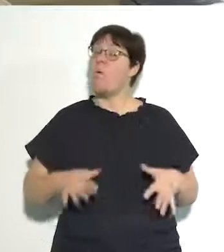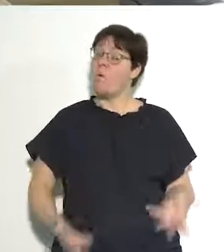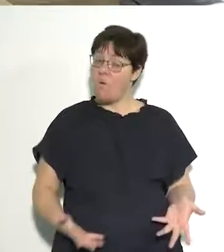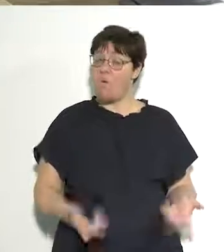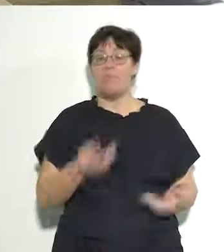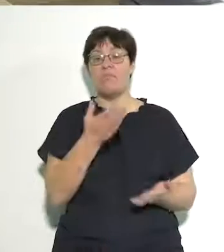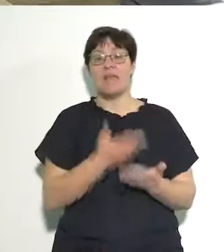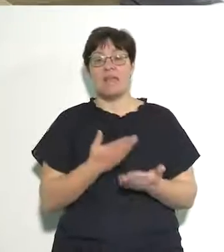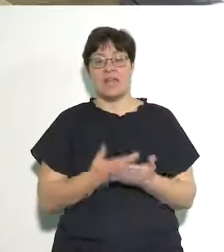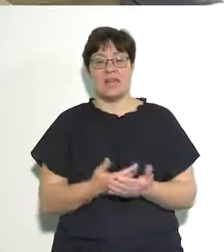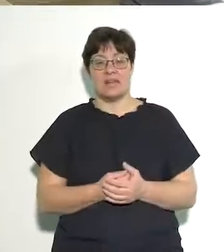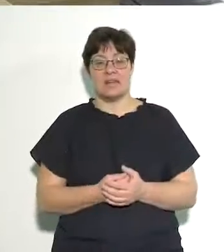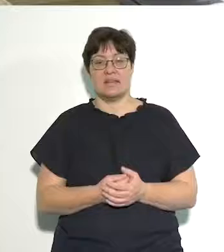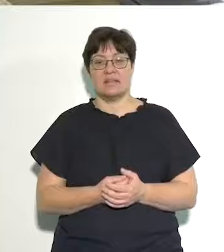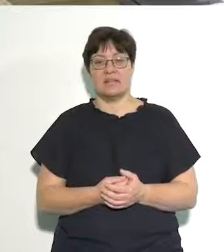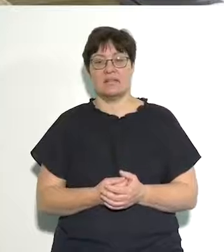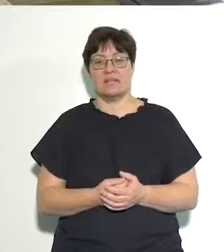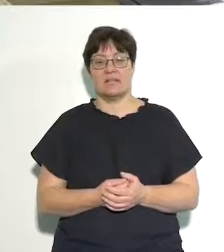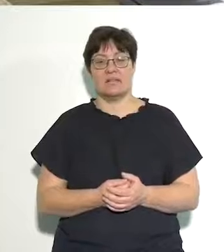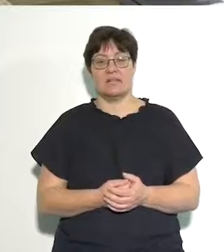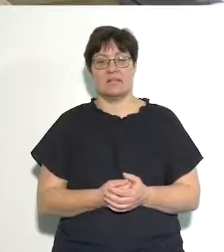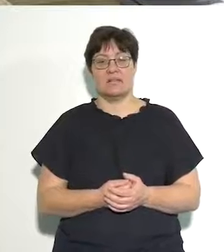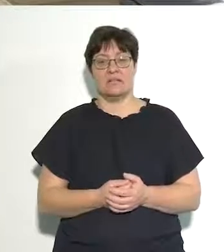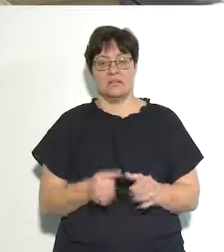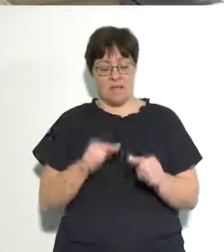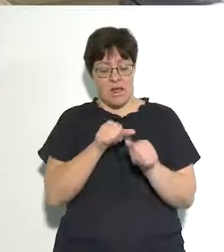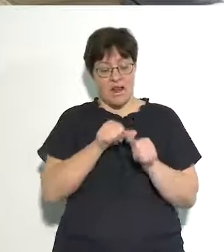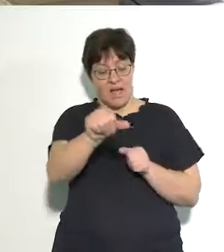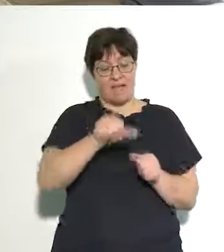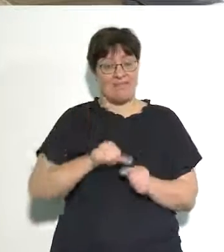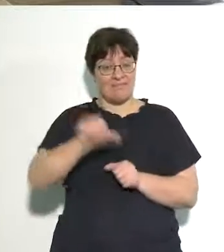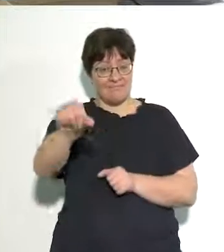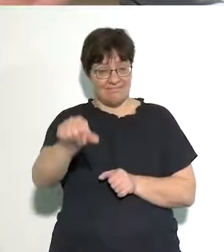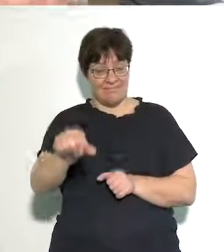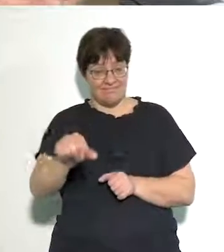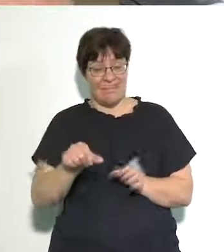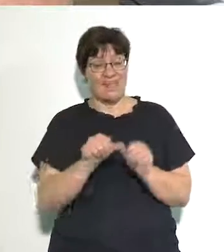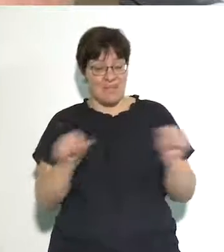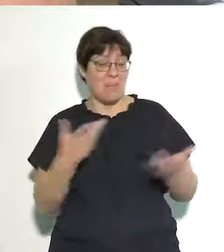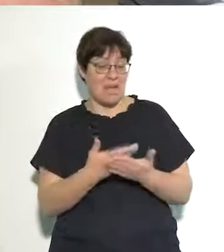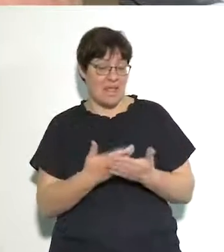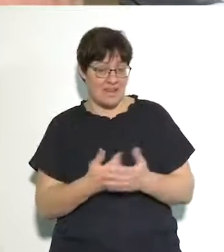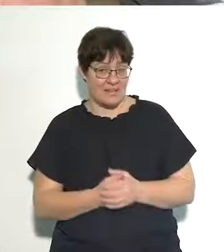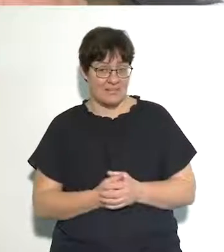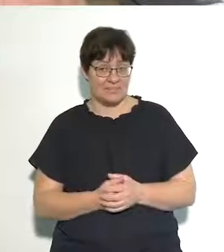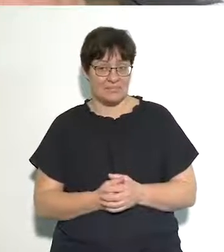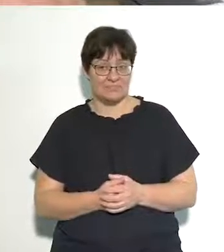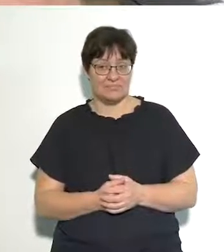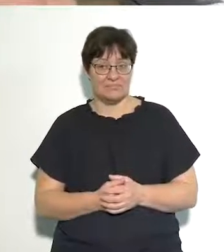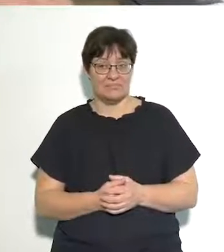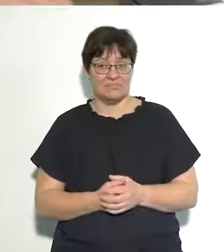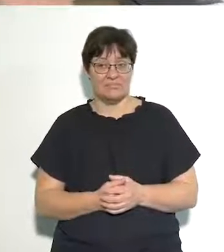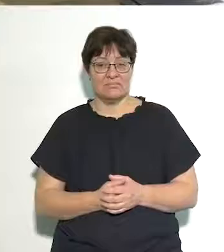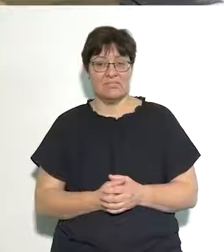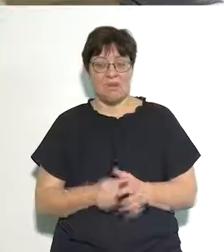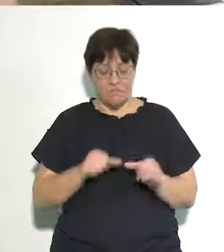to, or you can make the demarcations with masking tape. That works quite nicely. So you